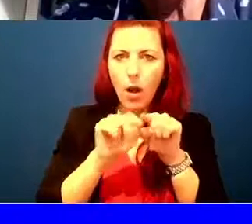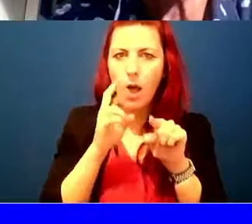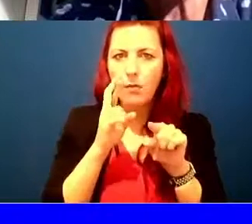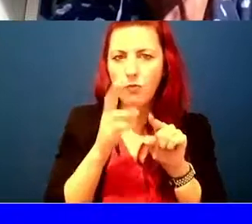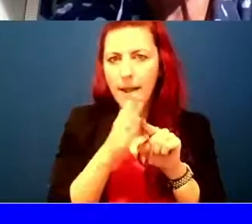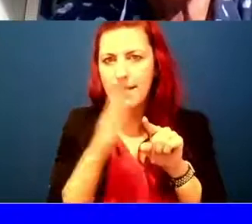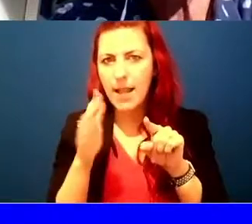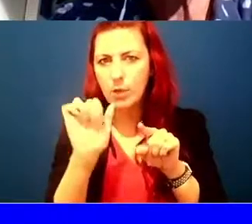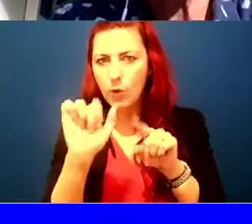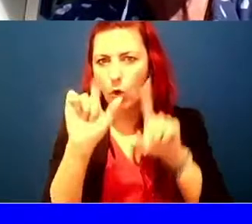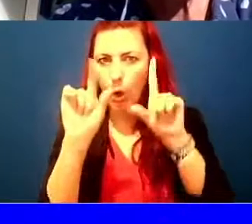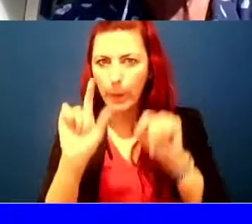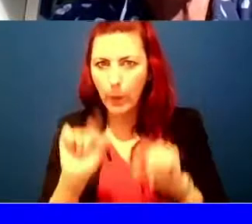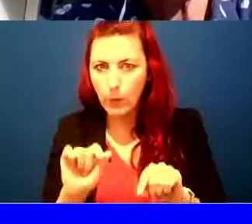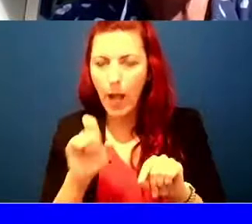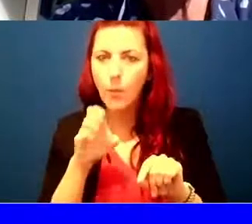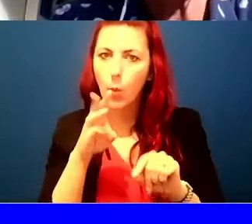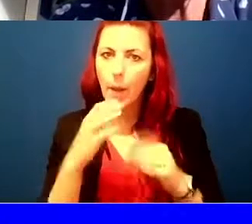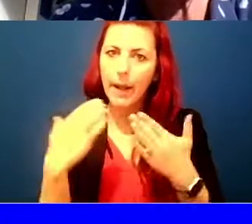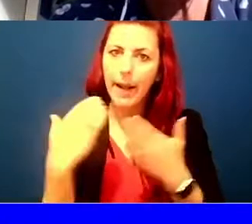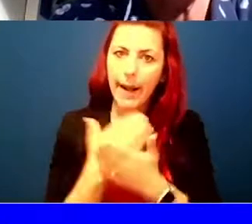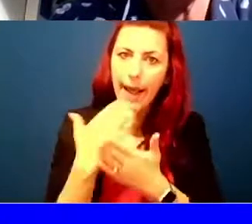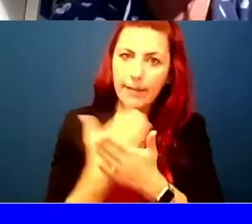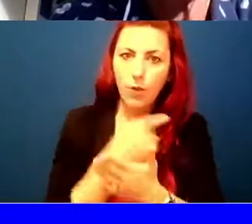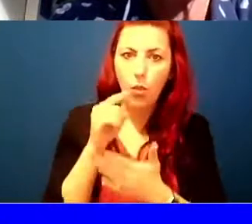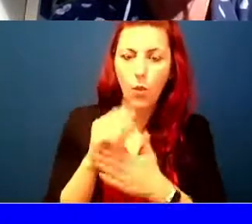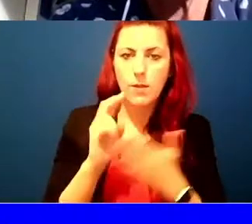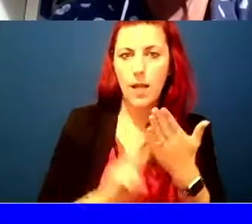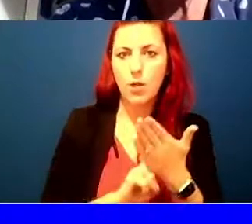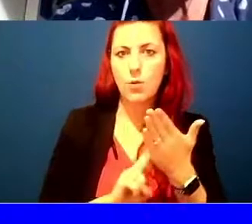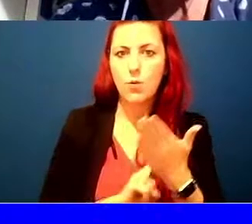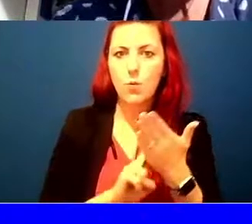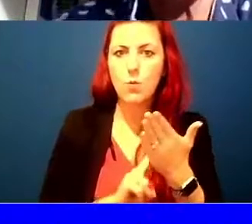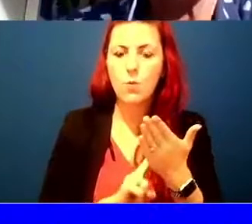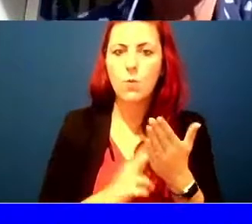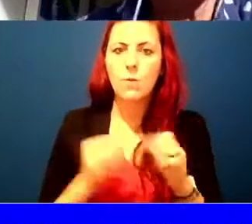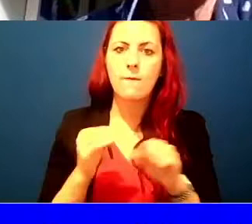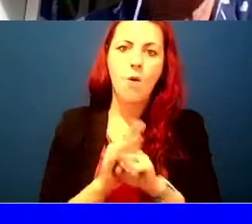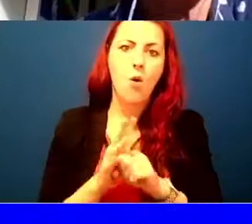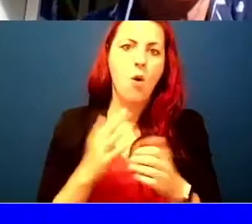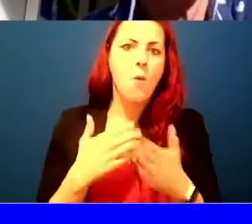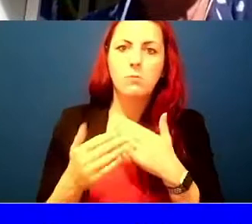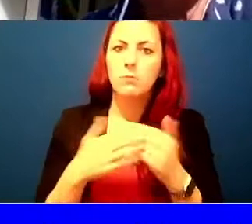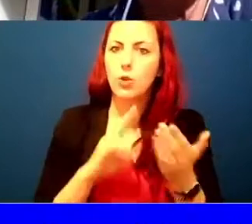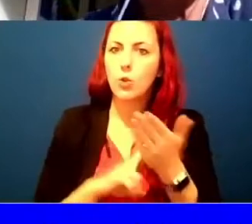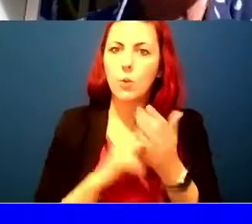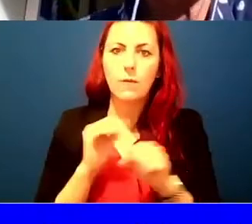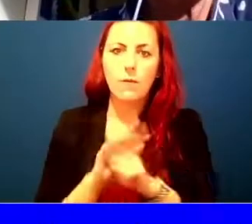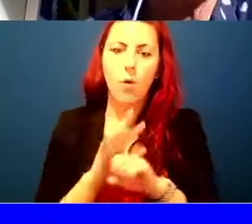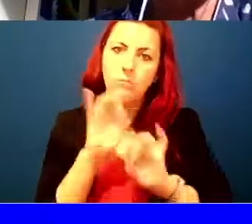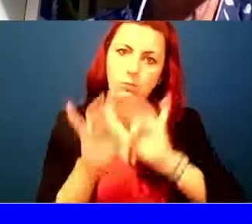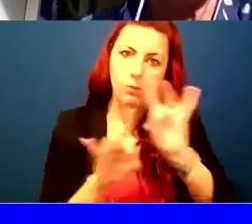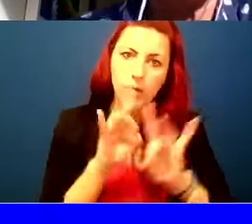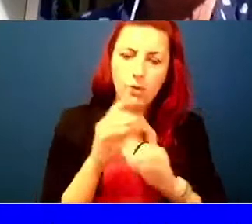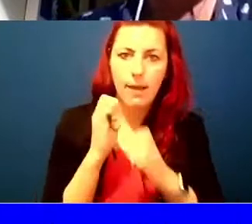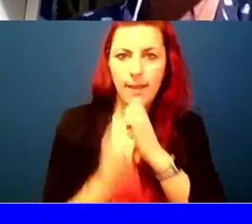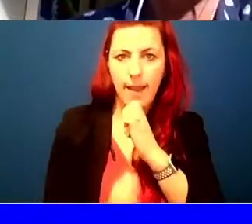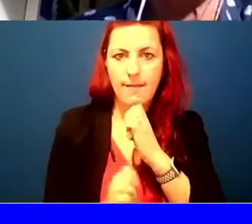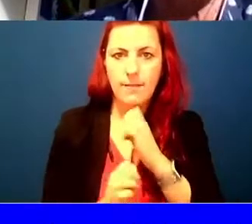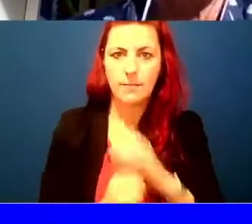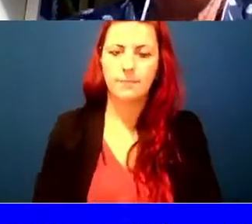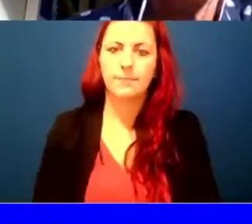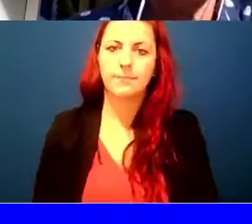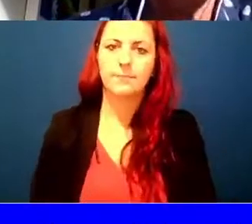computer, and we will collect those Q&As and use them to question our speakers at the end of this